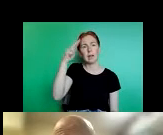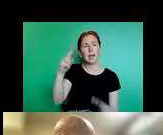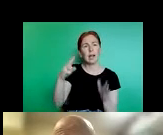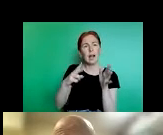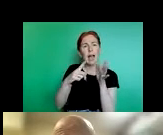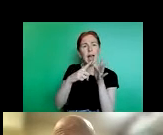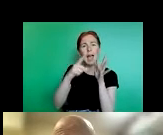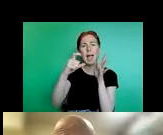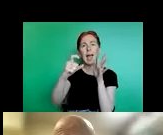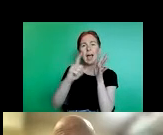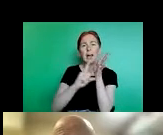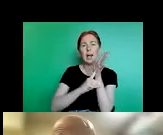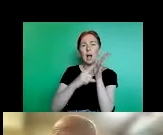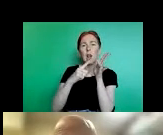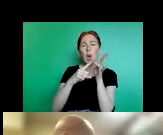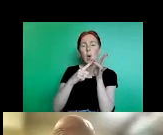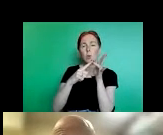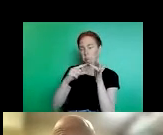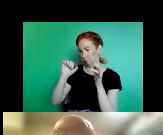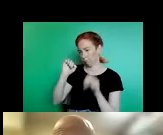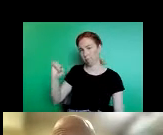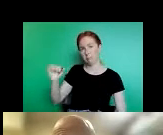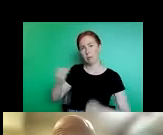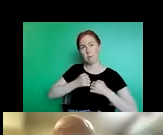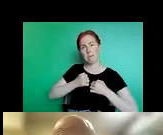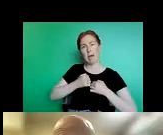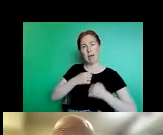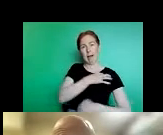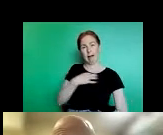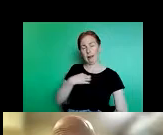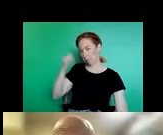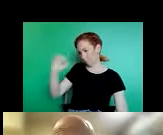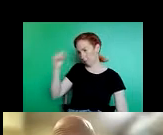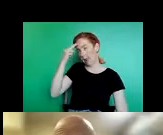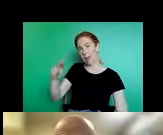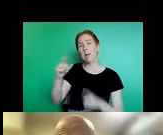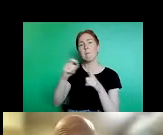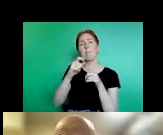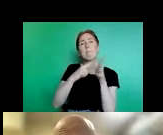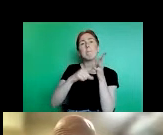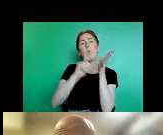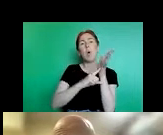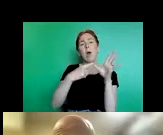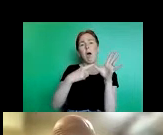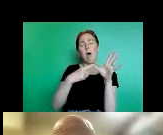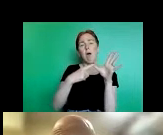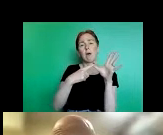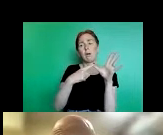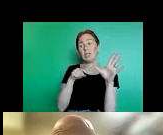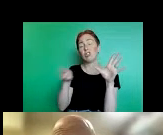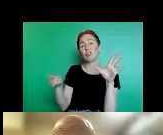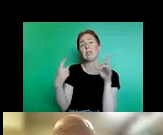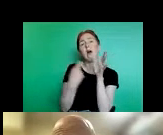because that diagnosis is, I mean, I can't tell you, I think I've